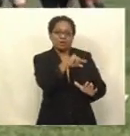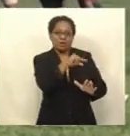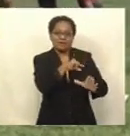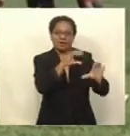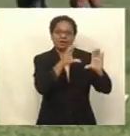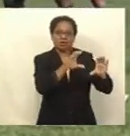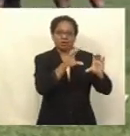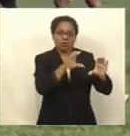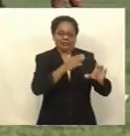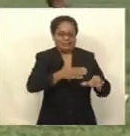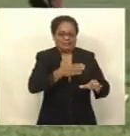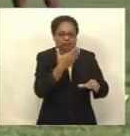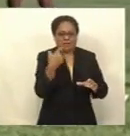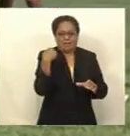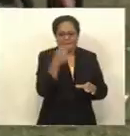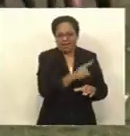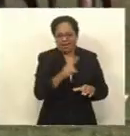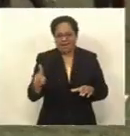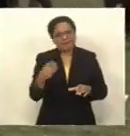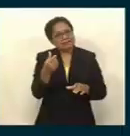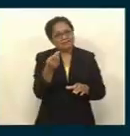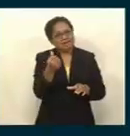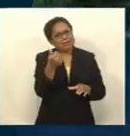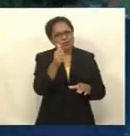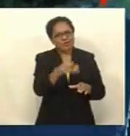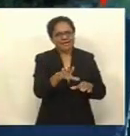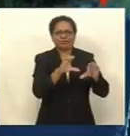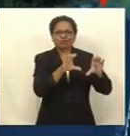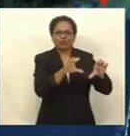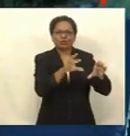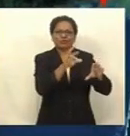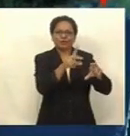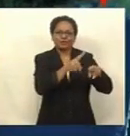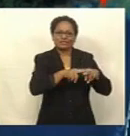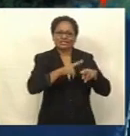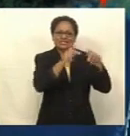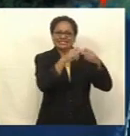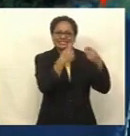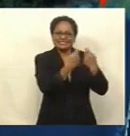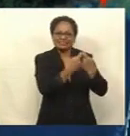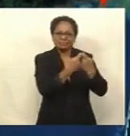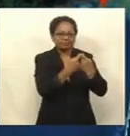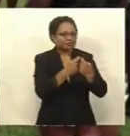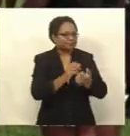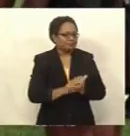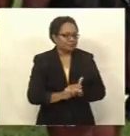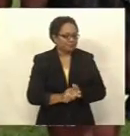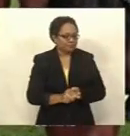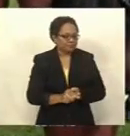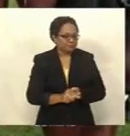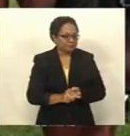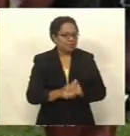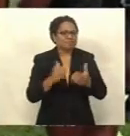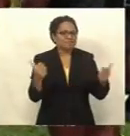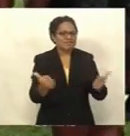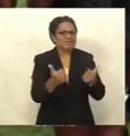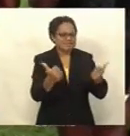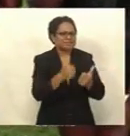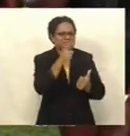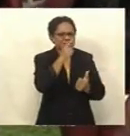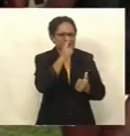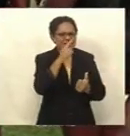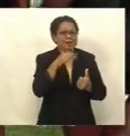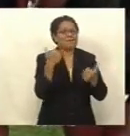season. Some of them have even coached national teams. Even before the applications were advertised, the applicants we've